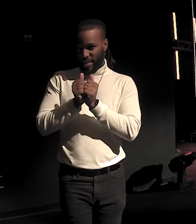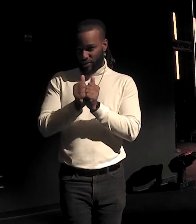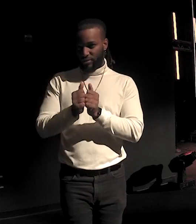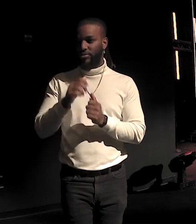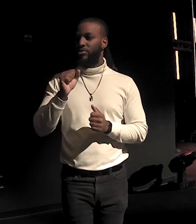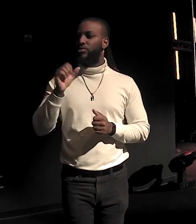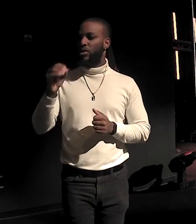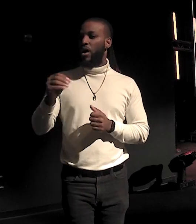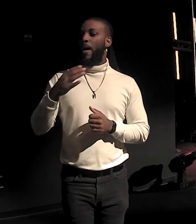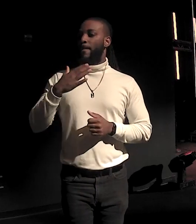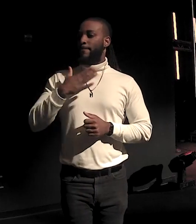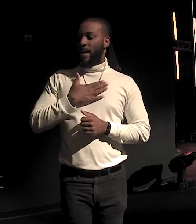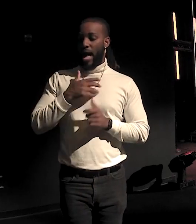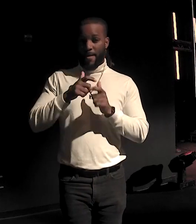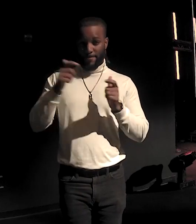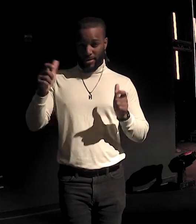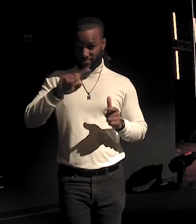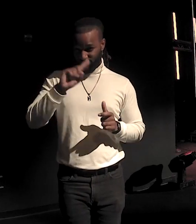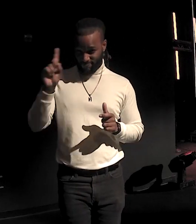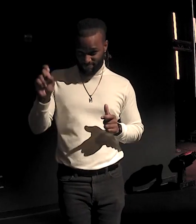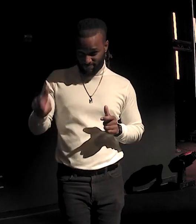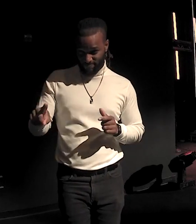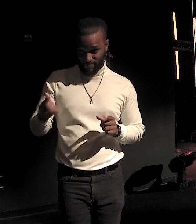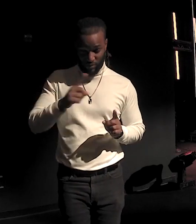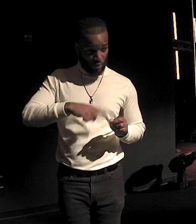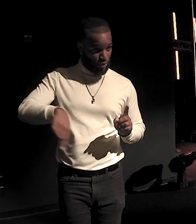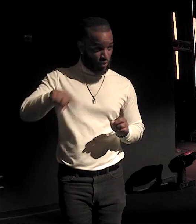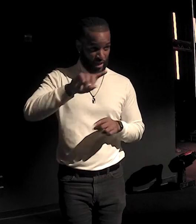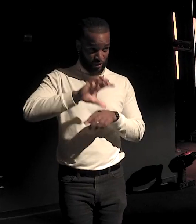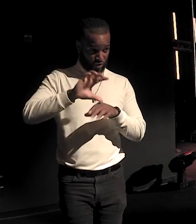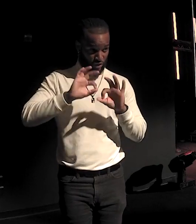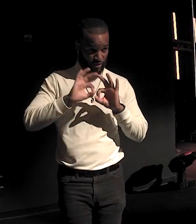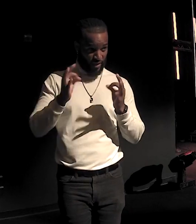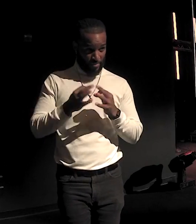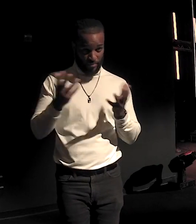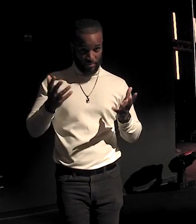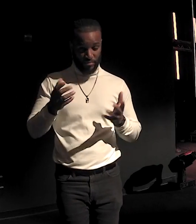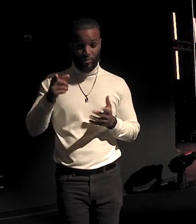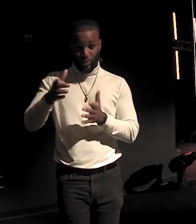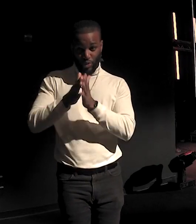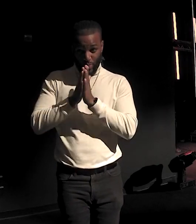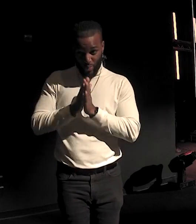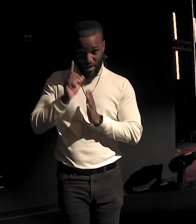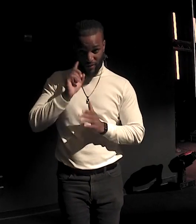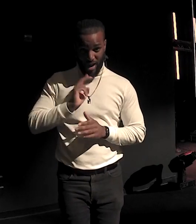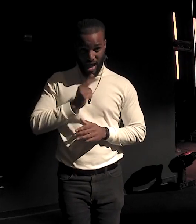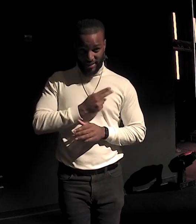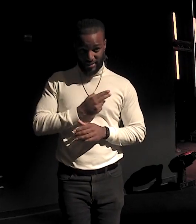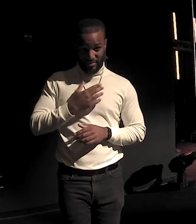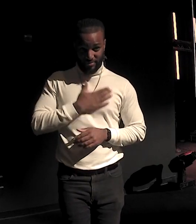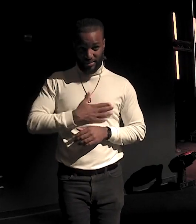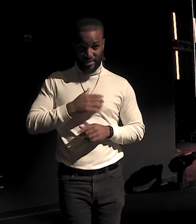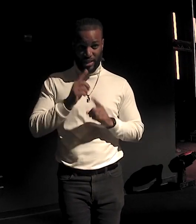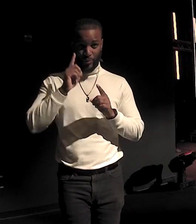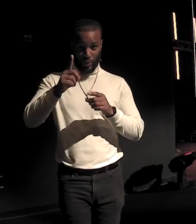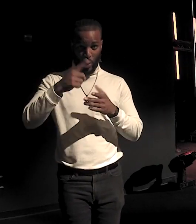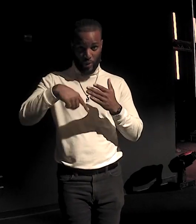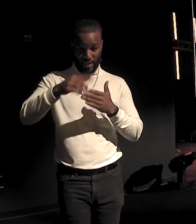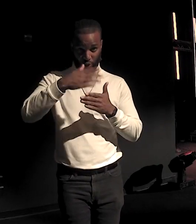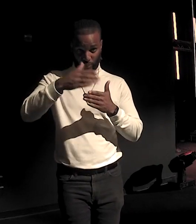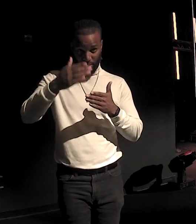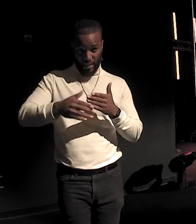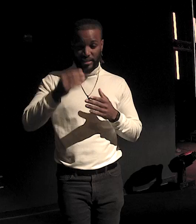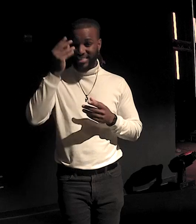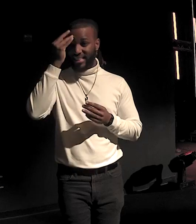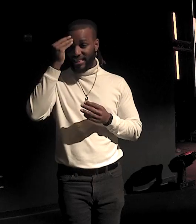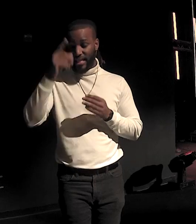So my big question for you guys as a church family is, like, would you pray for us as we step into this next weekend, as you